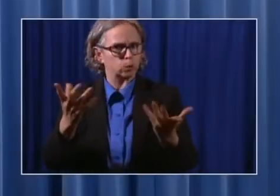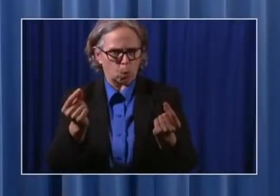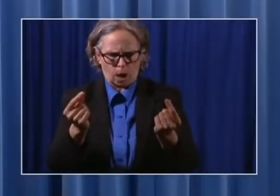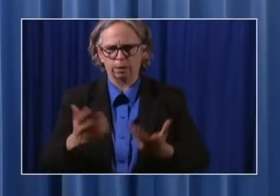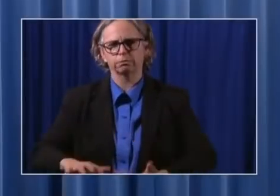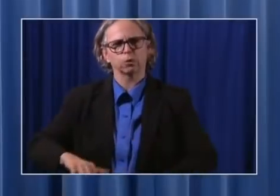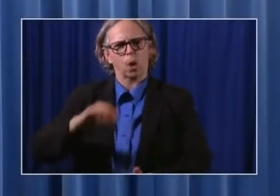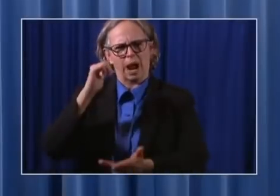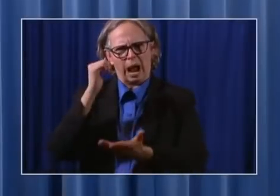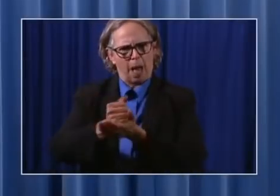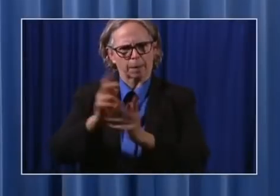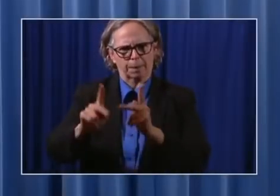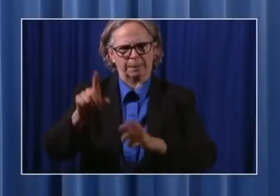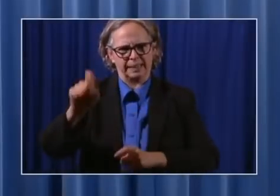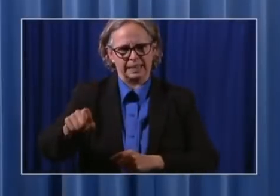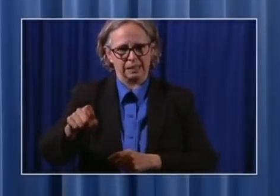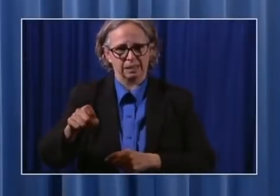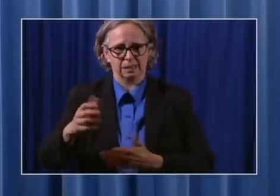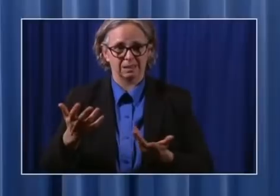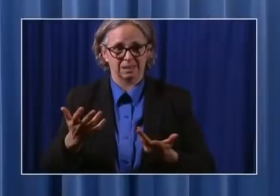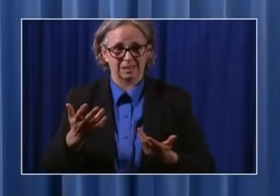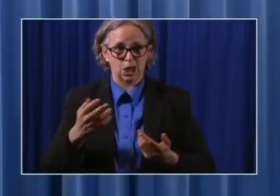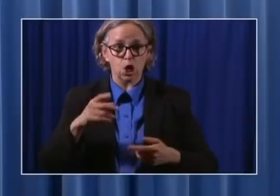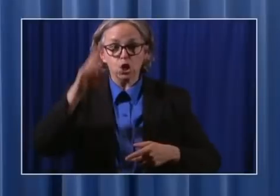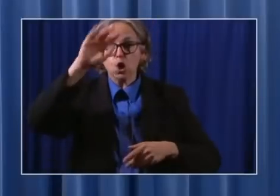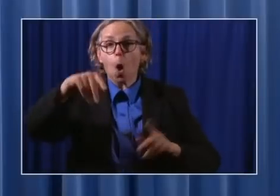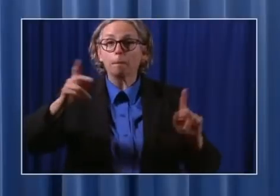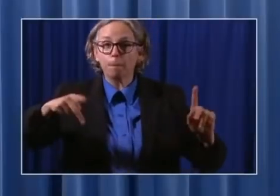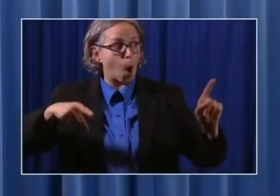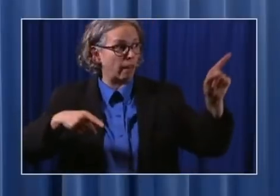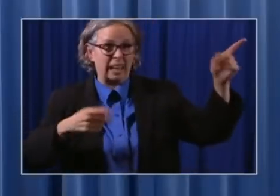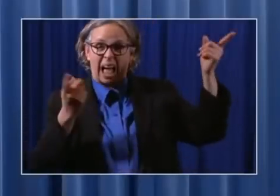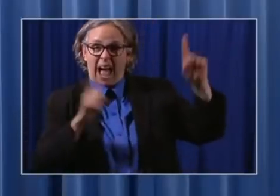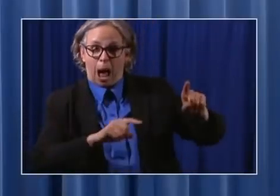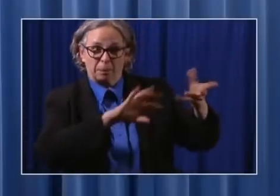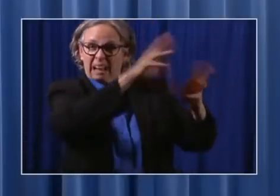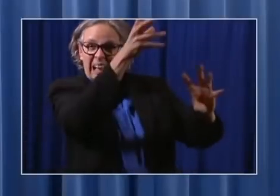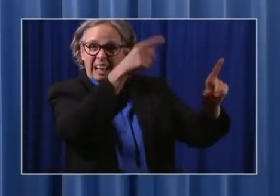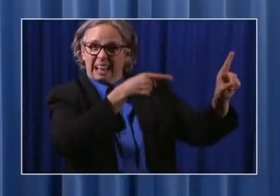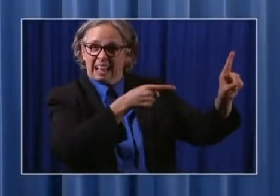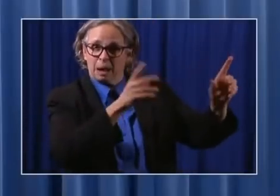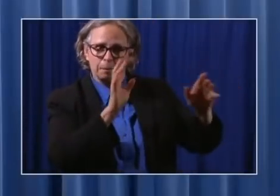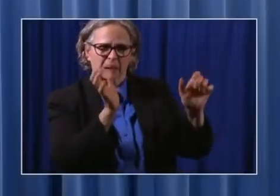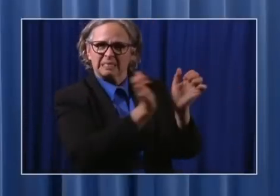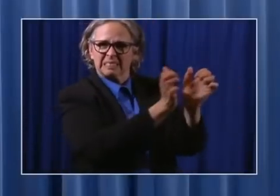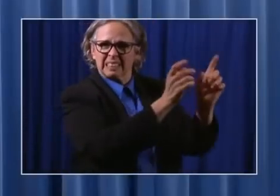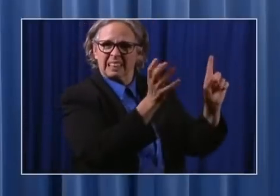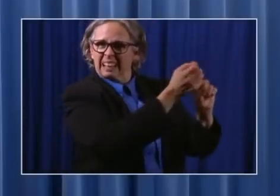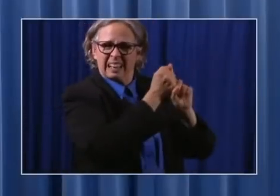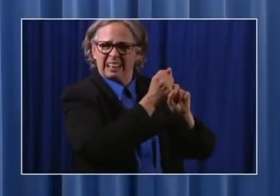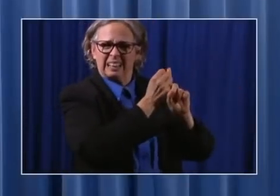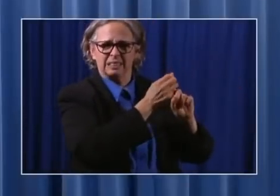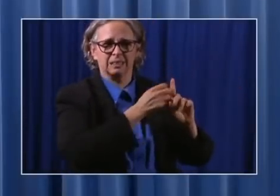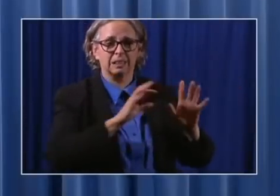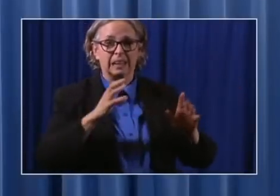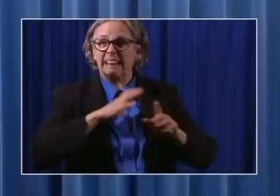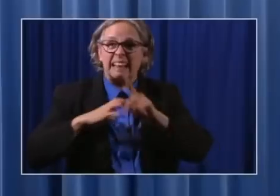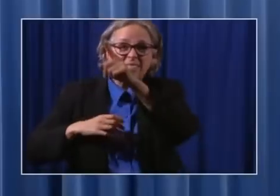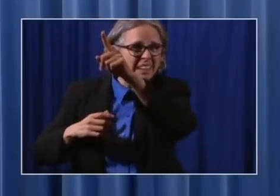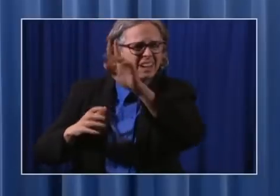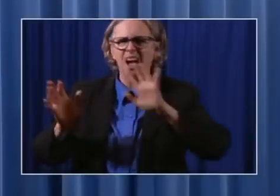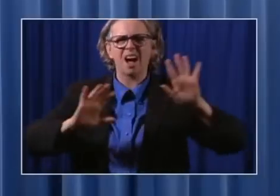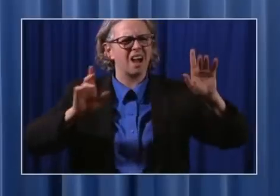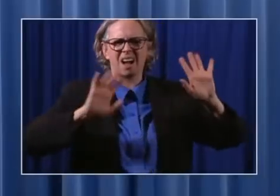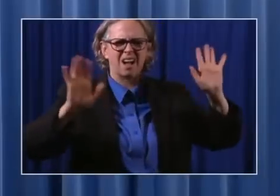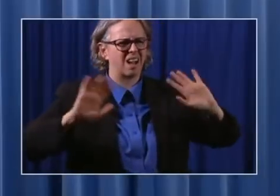you saw in Portland. It's not my understanding that we're going to see anything like that in Cleveland. What I think the public needs